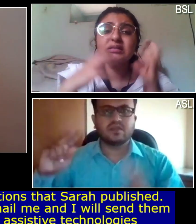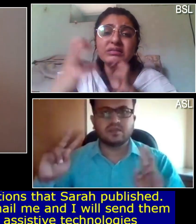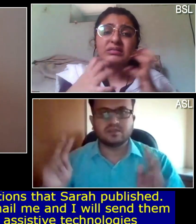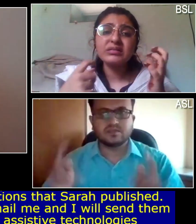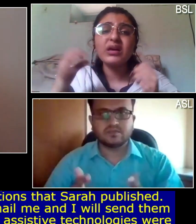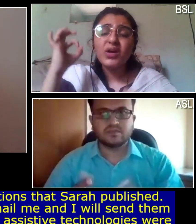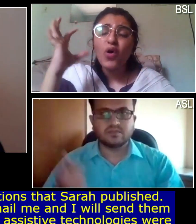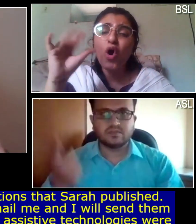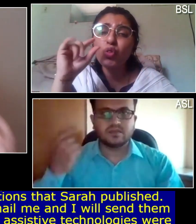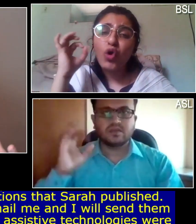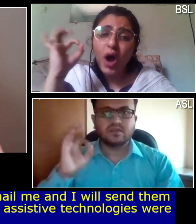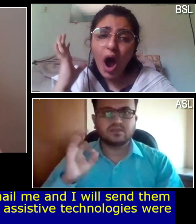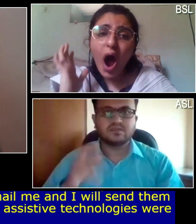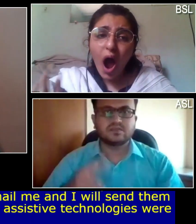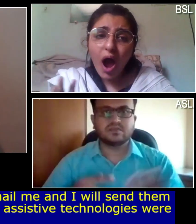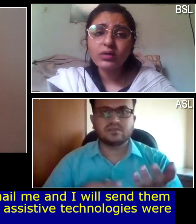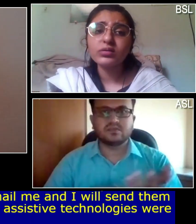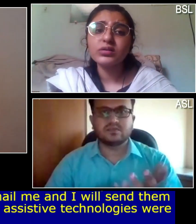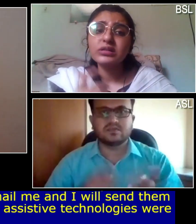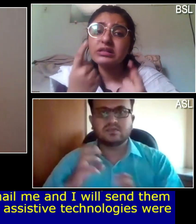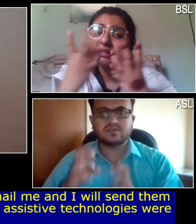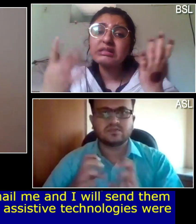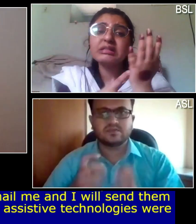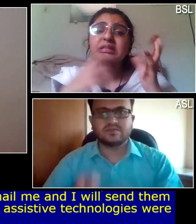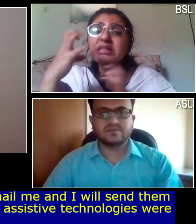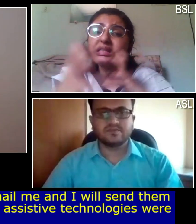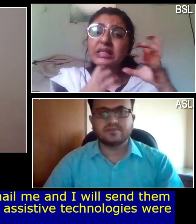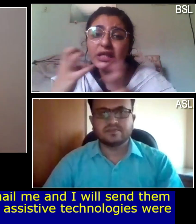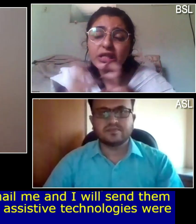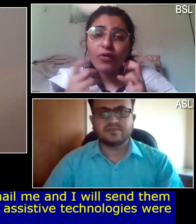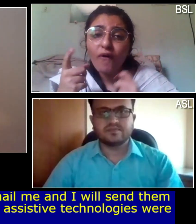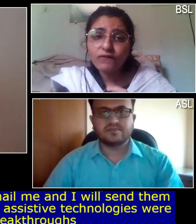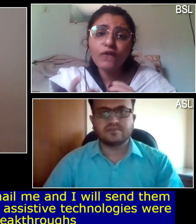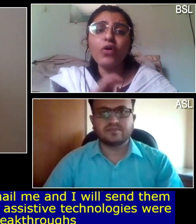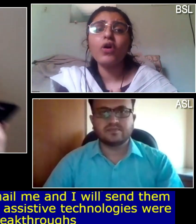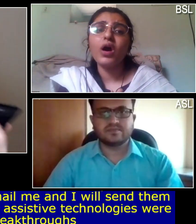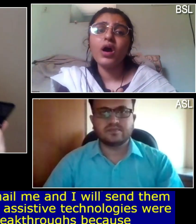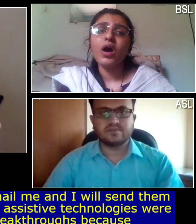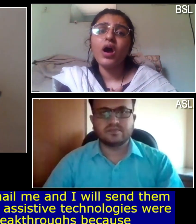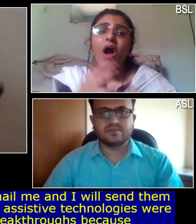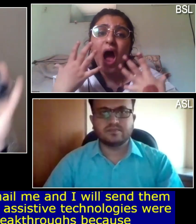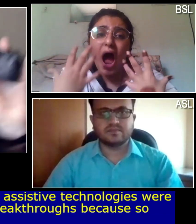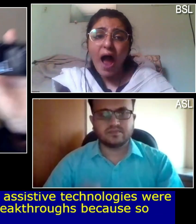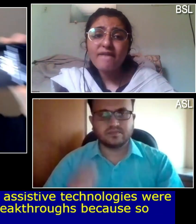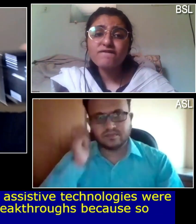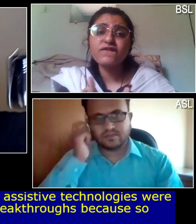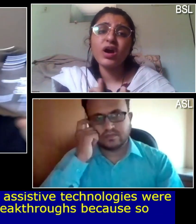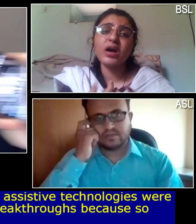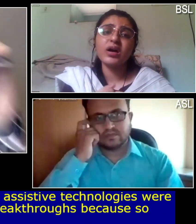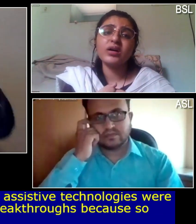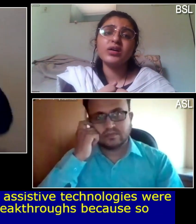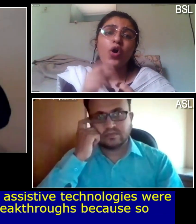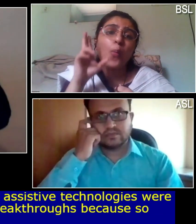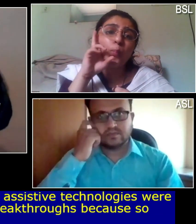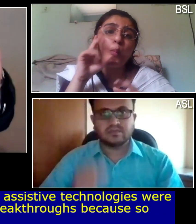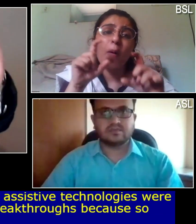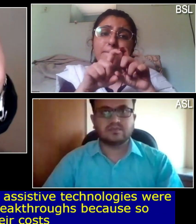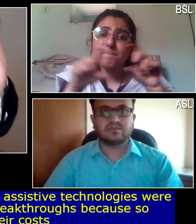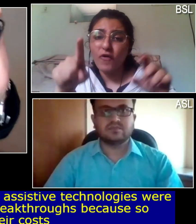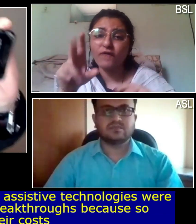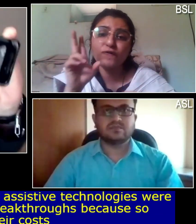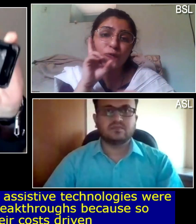is because so many assistive technologies have had their costs driven down. So, for example, this Android